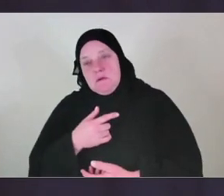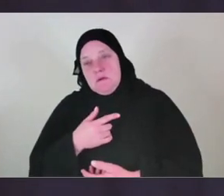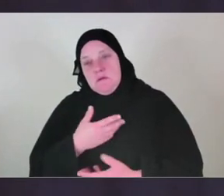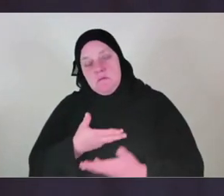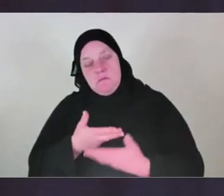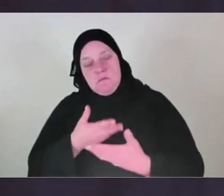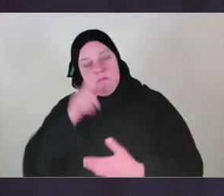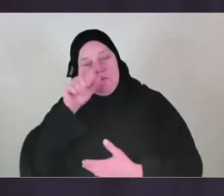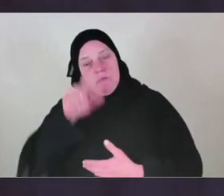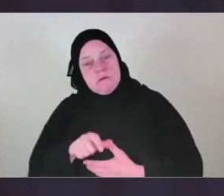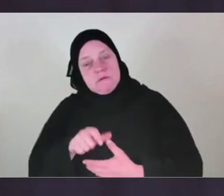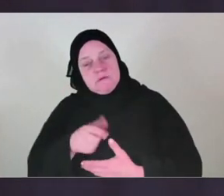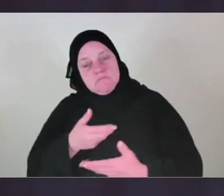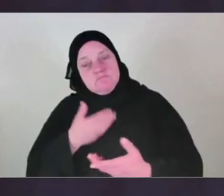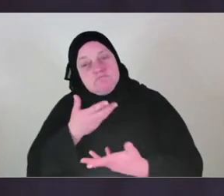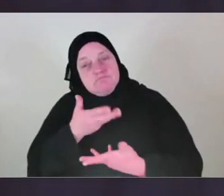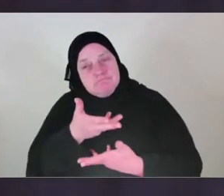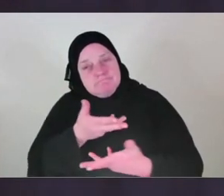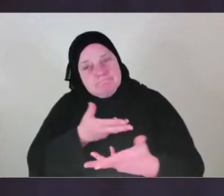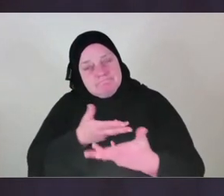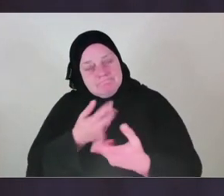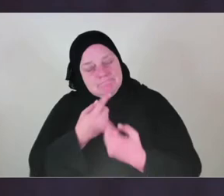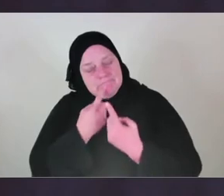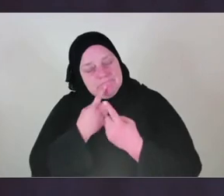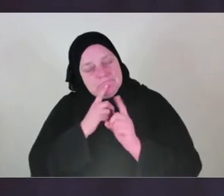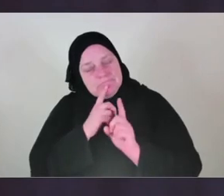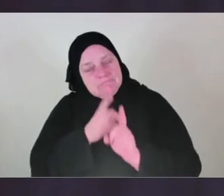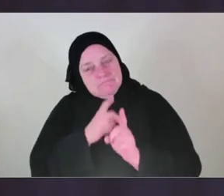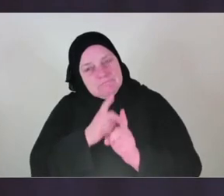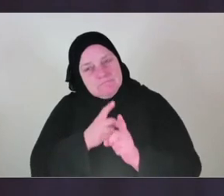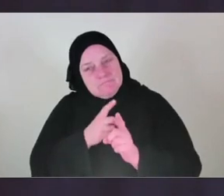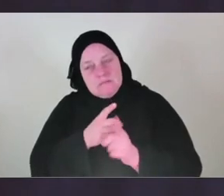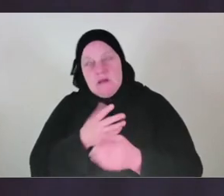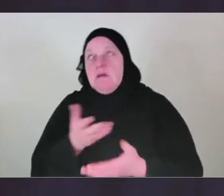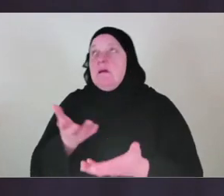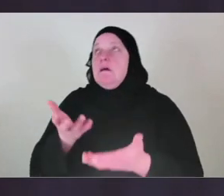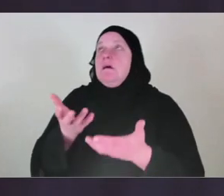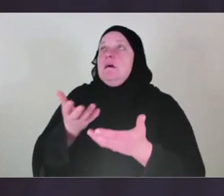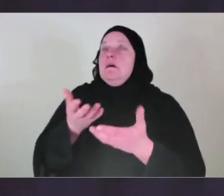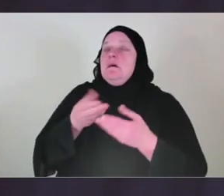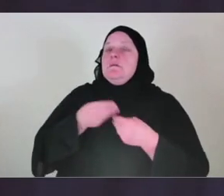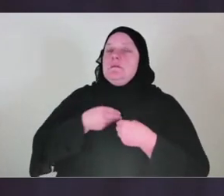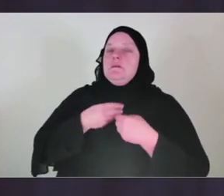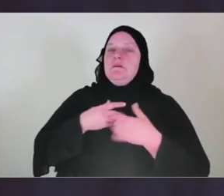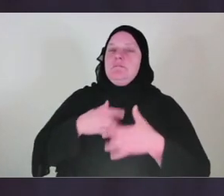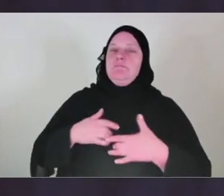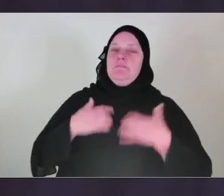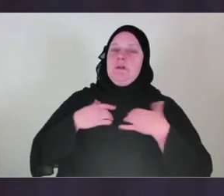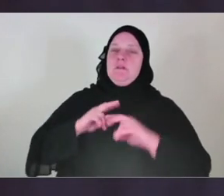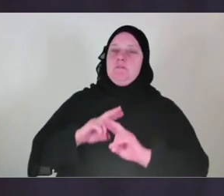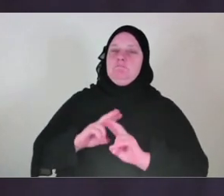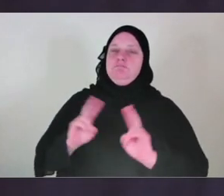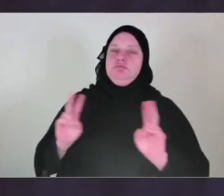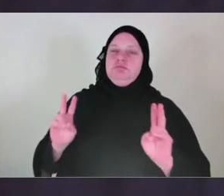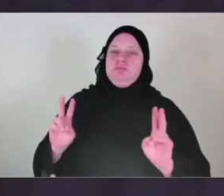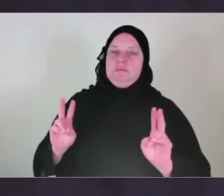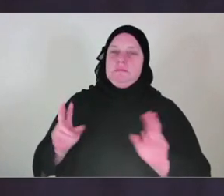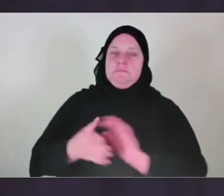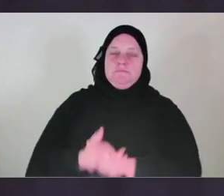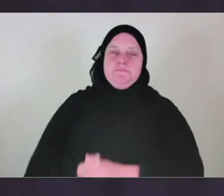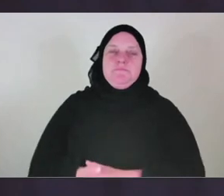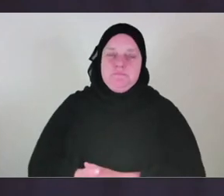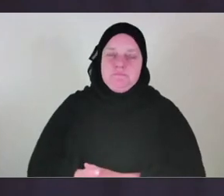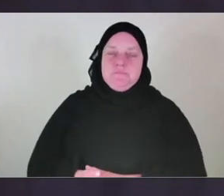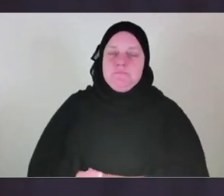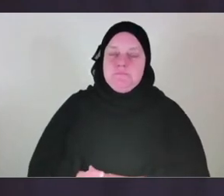He says that this tranquility, this guidance comes from the tongue of Umar ibn al-Khattab. What do you say about this hadith? These are all hadith that are mentioned